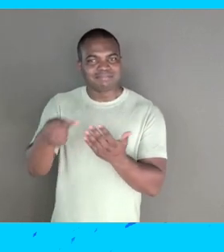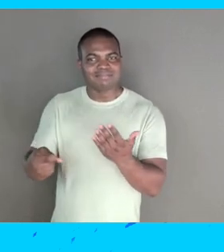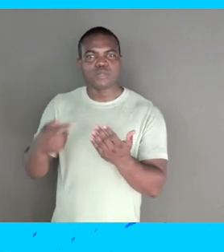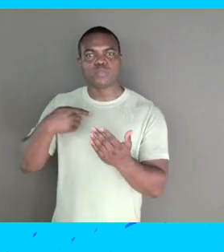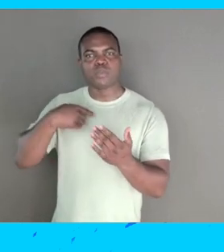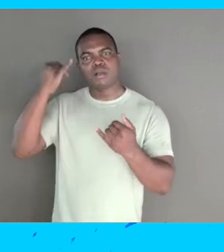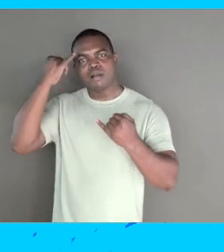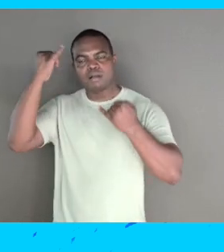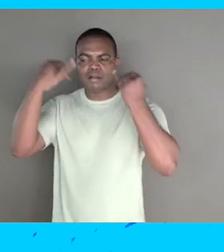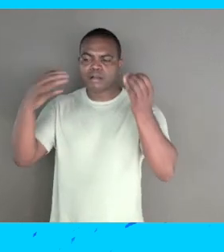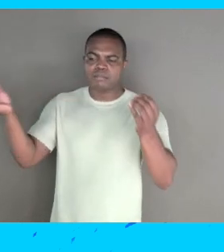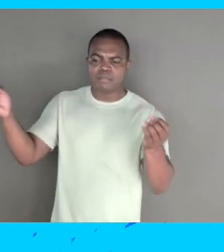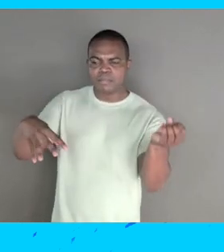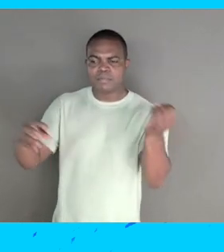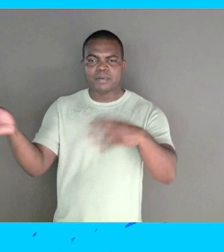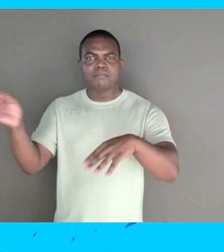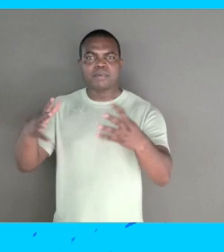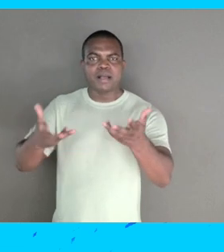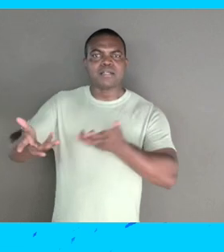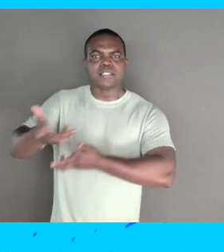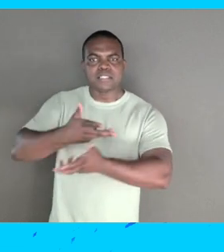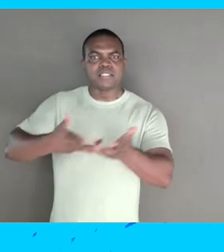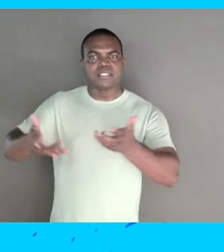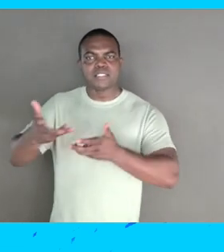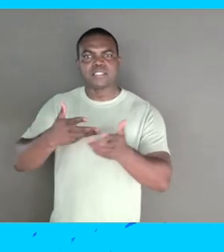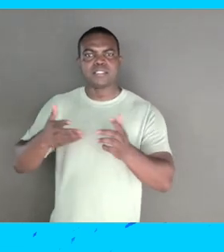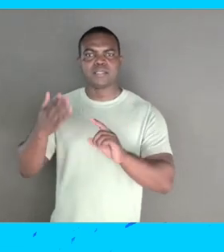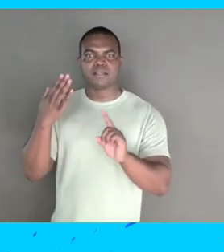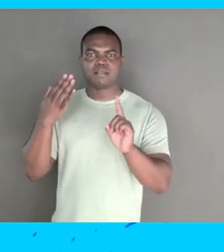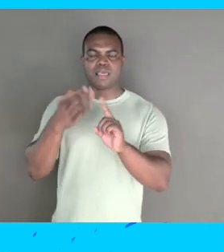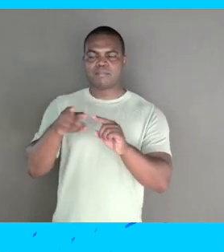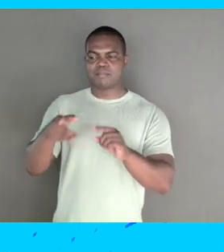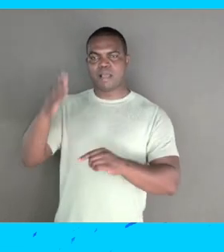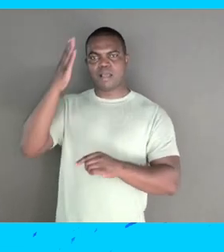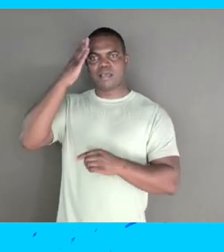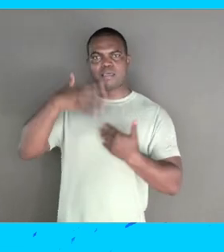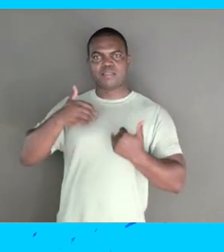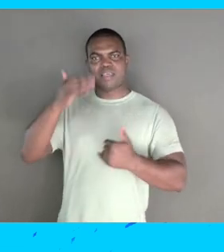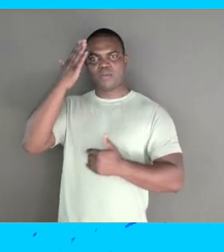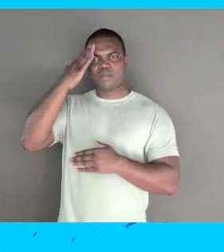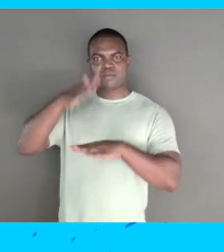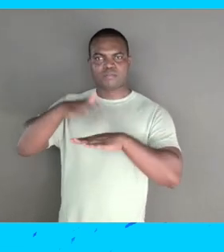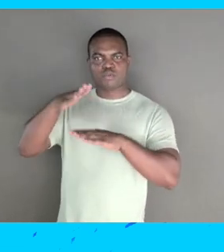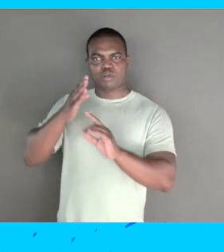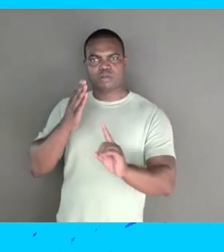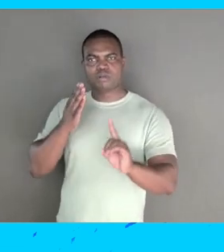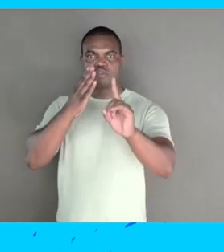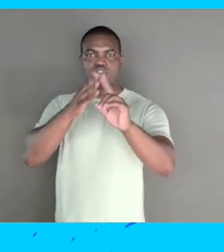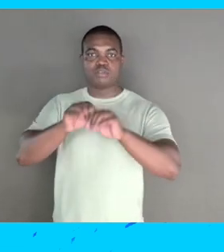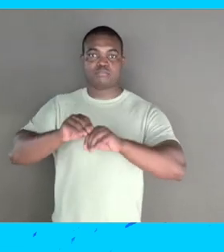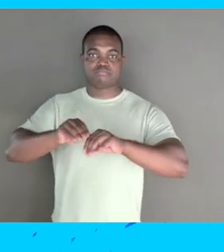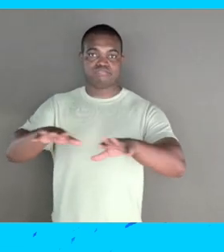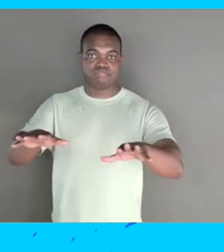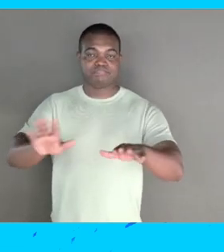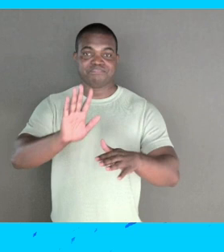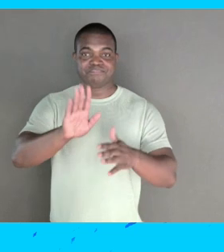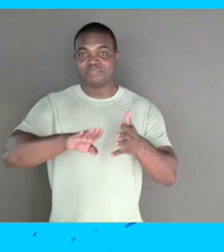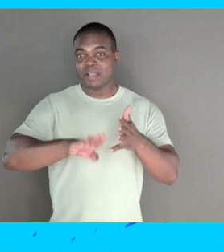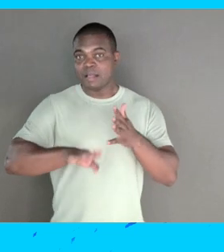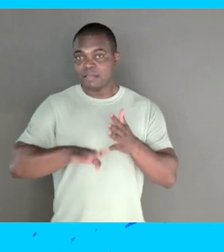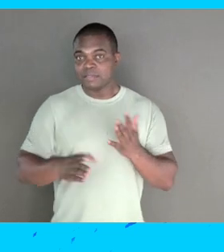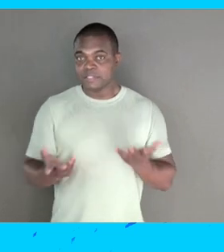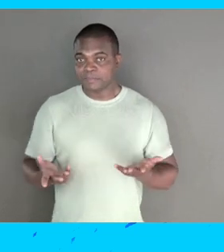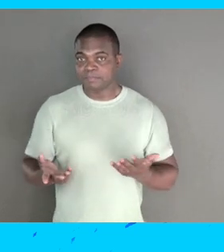and reproductive health awareness goal. And last but not least, I experienced a great deal of compassion, empathy,